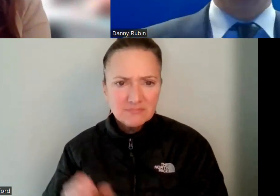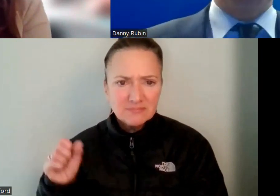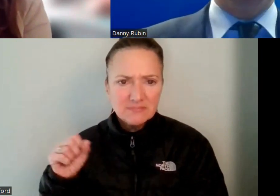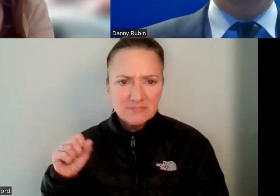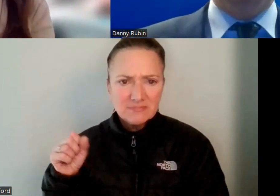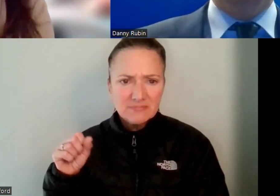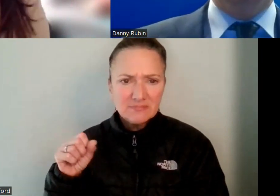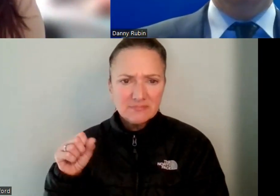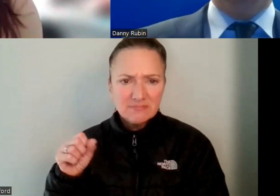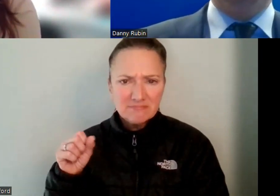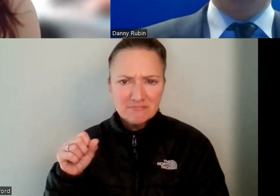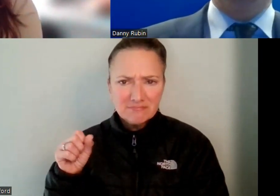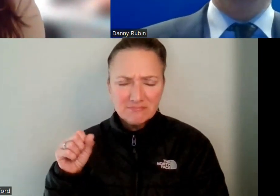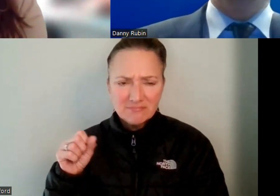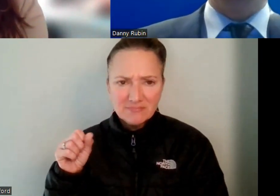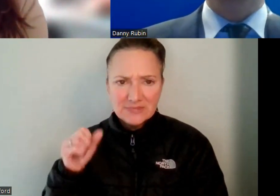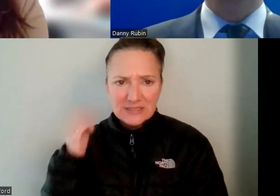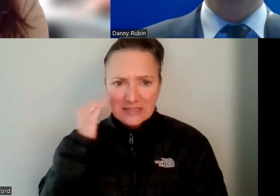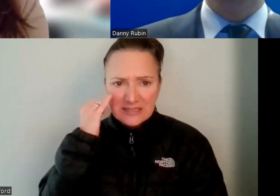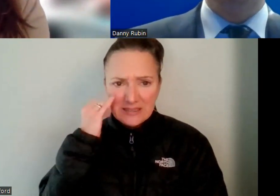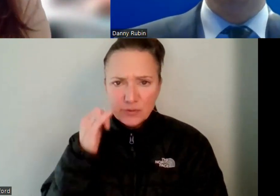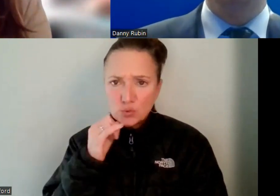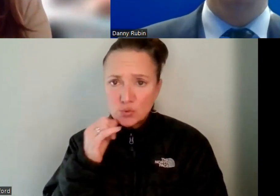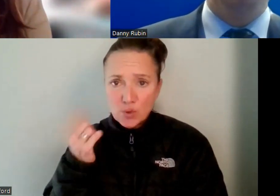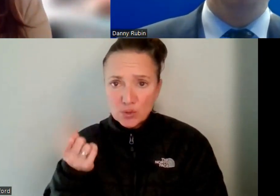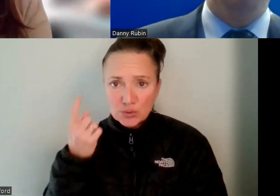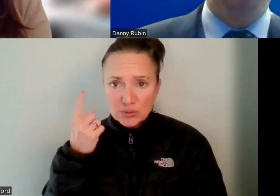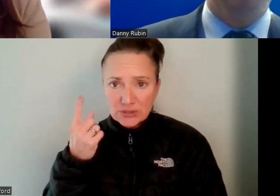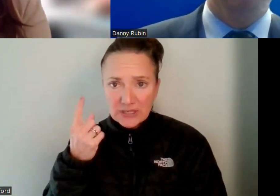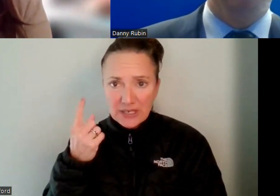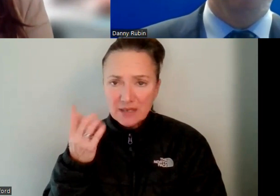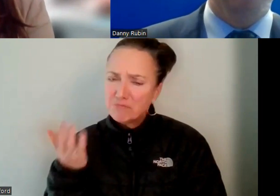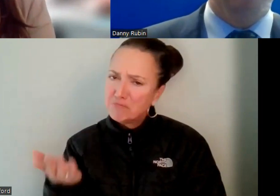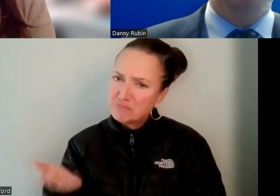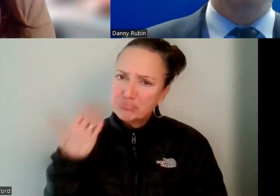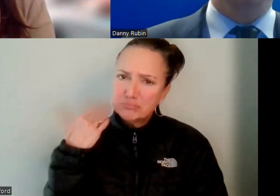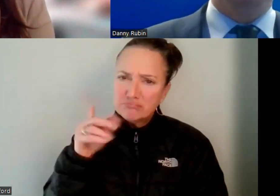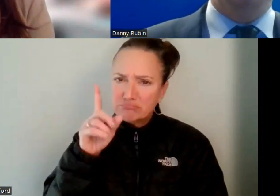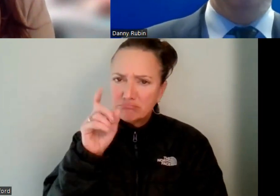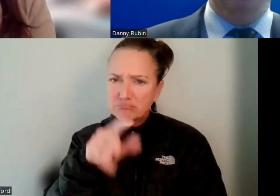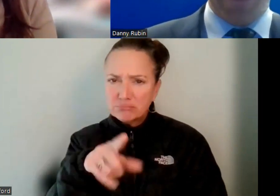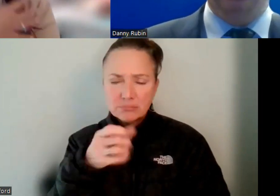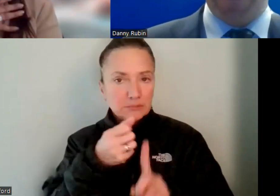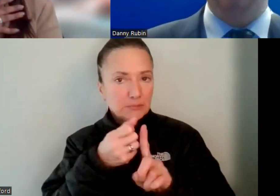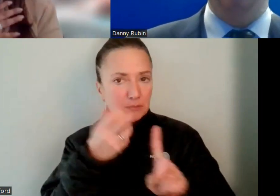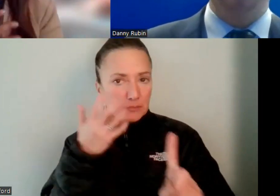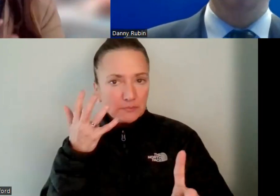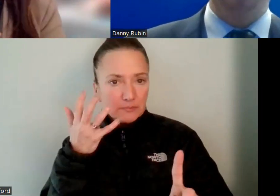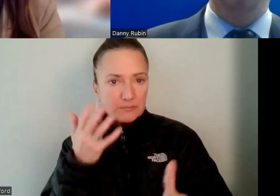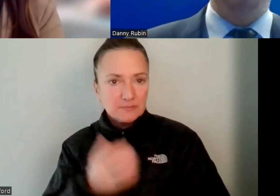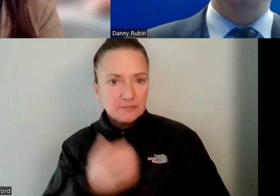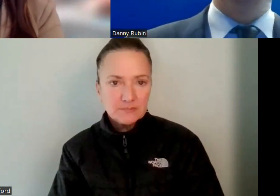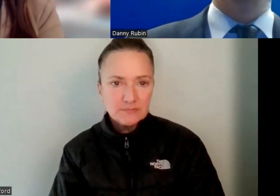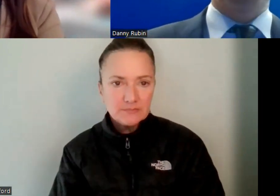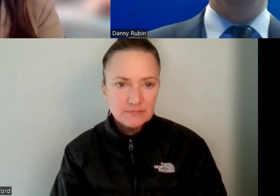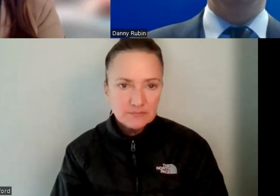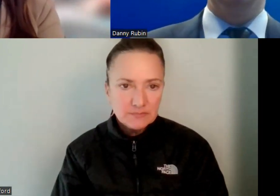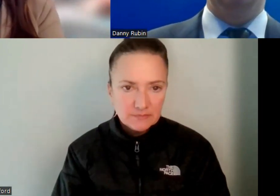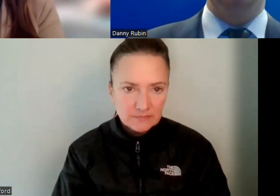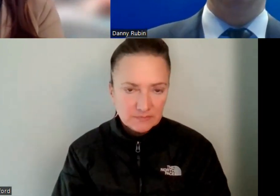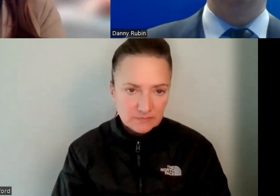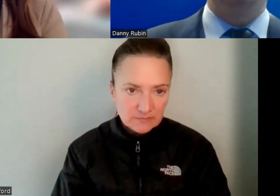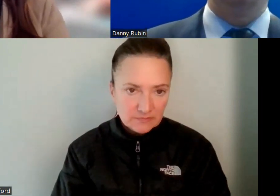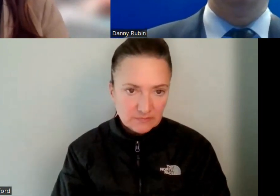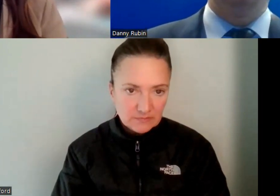you? Yeah, definitely. I feel like you should never be afraid to ask questions. I'm somebody who,